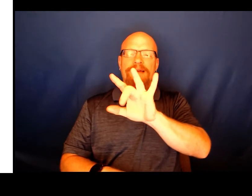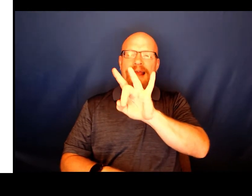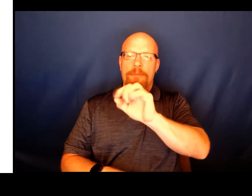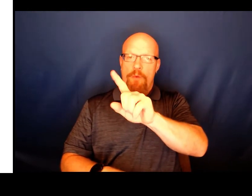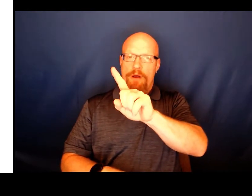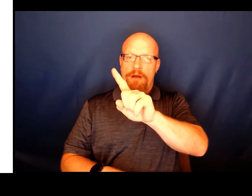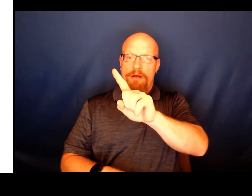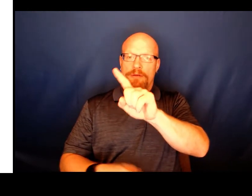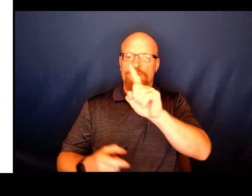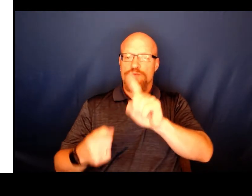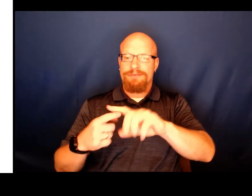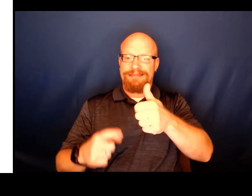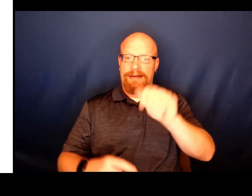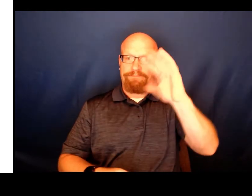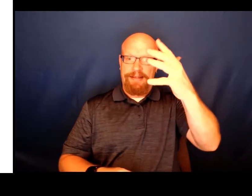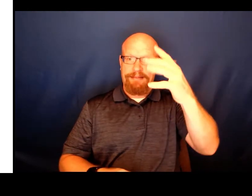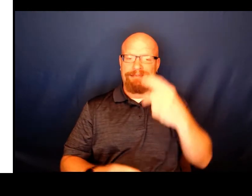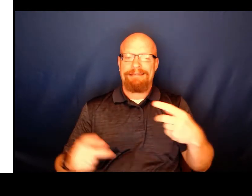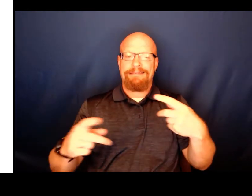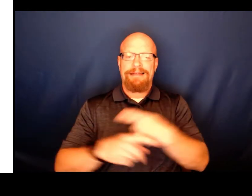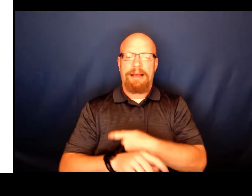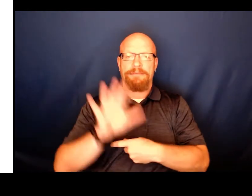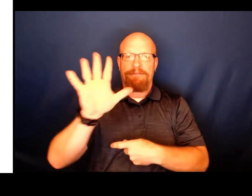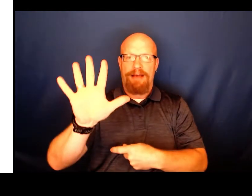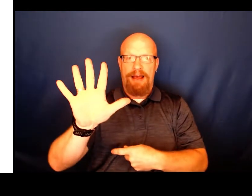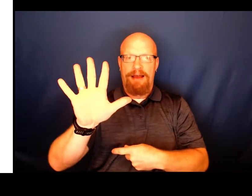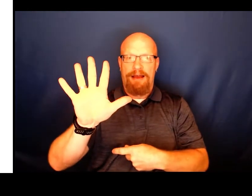8.1 times 5,